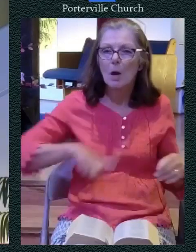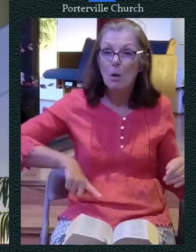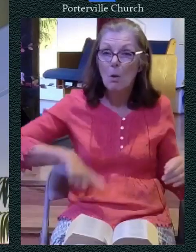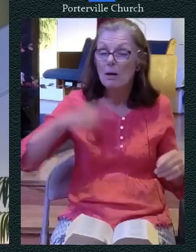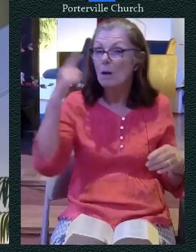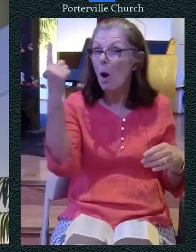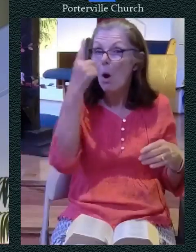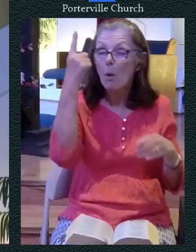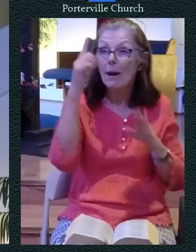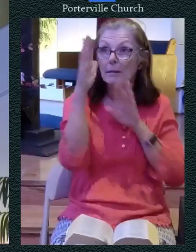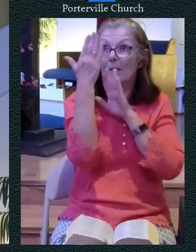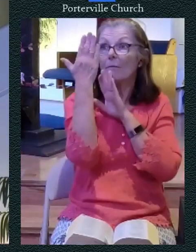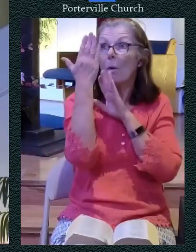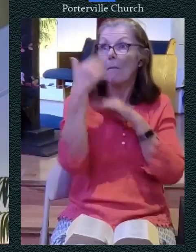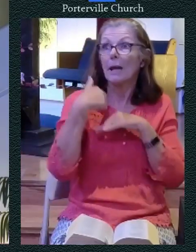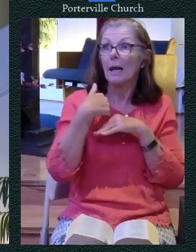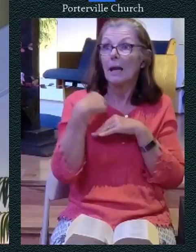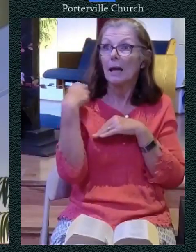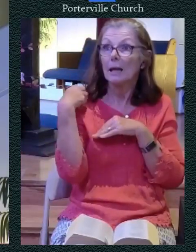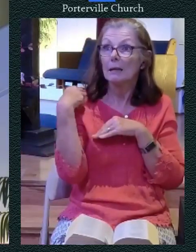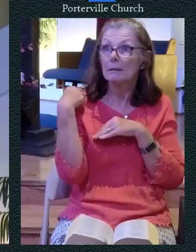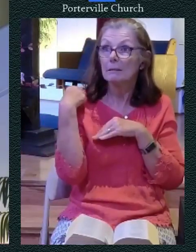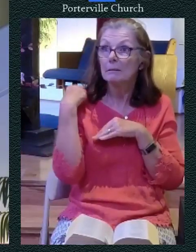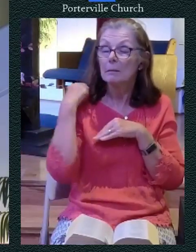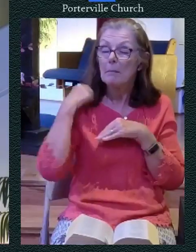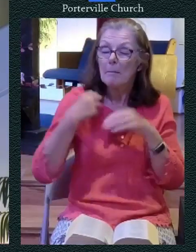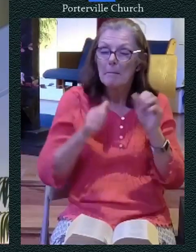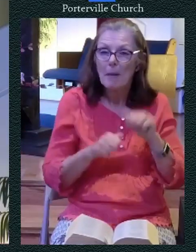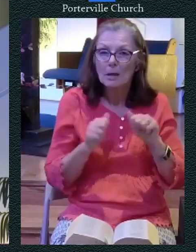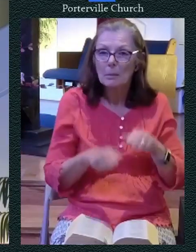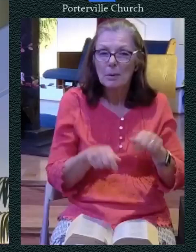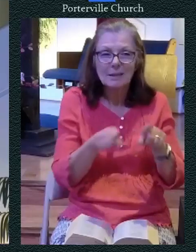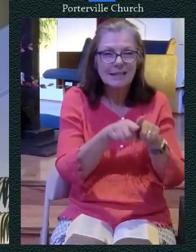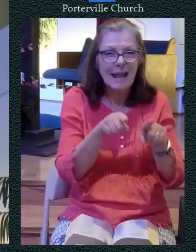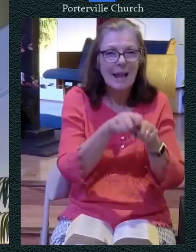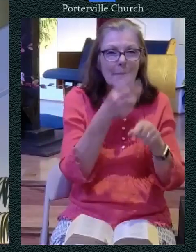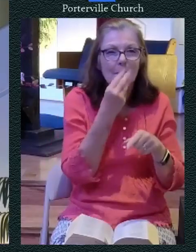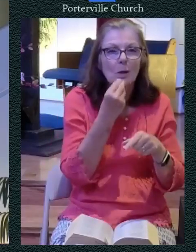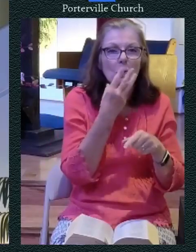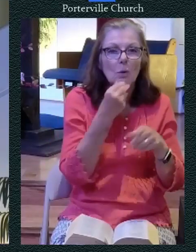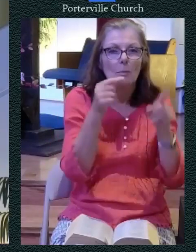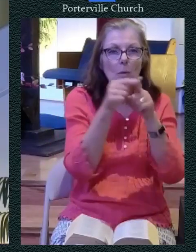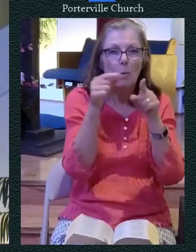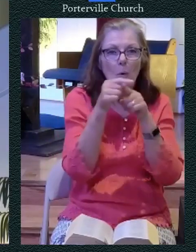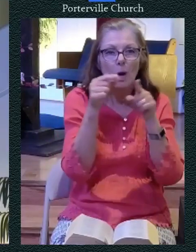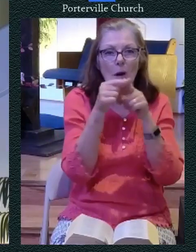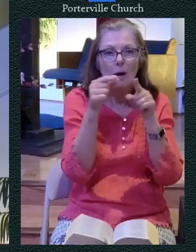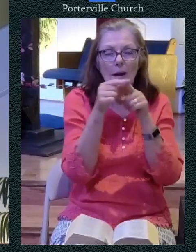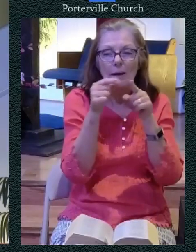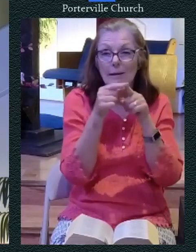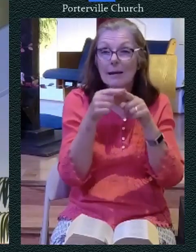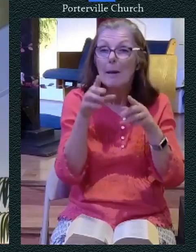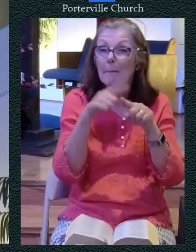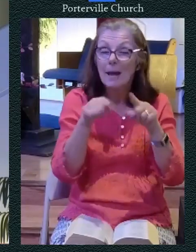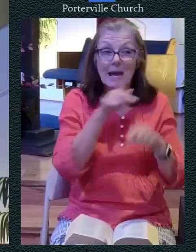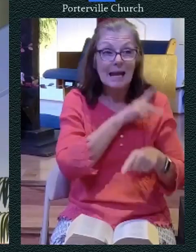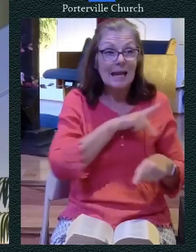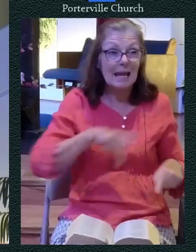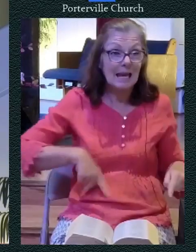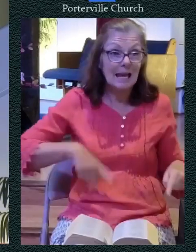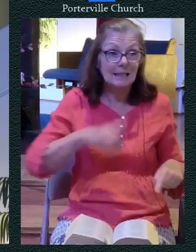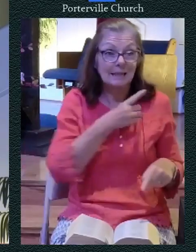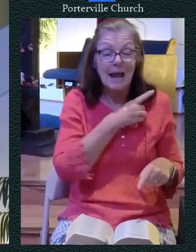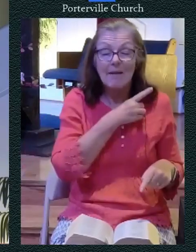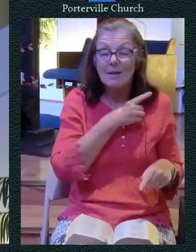me. It's possible it's the same Hebrew word, the same phrase. But here David is saying, instead of the Lord before